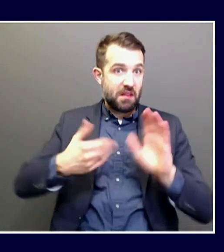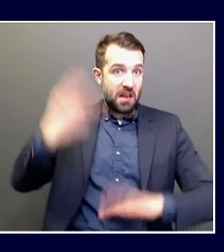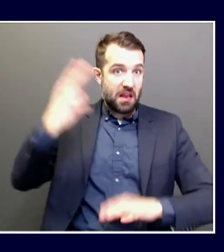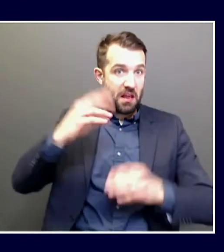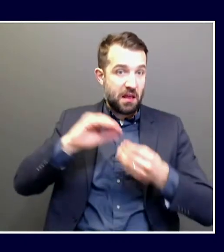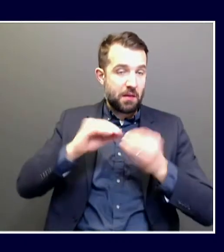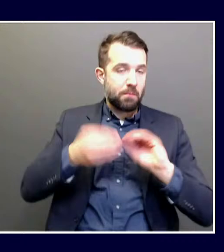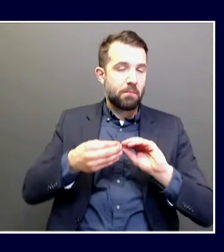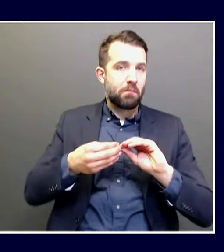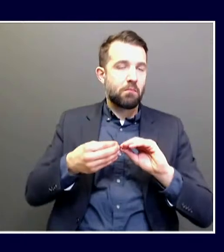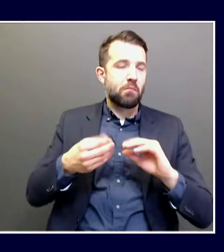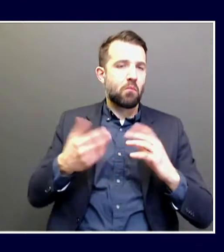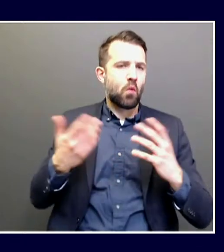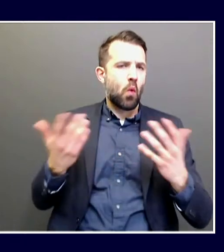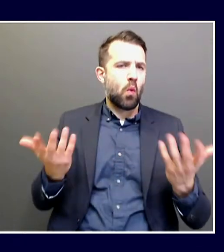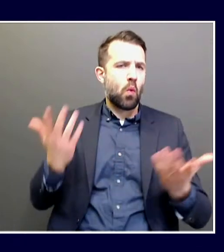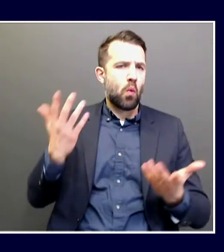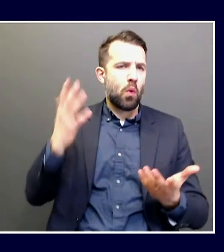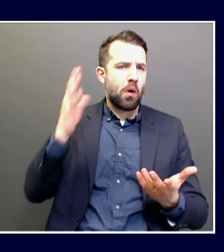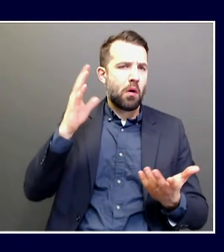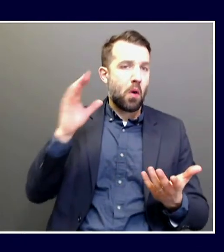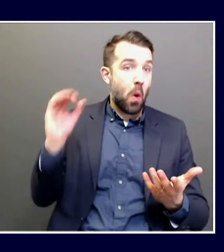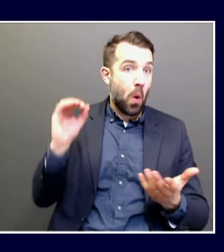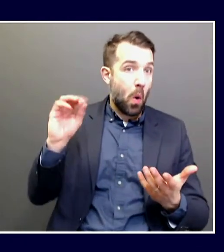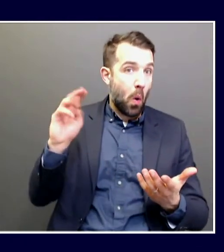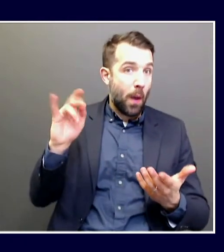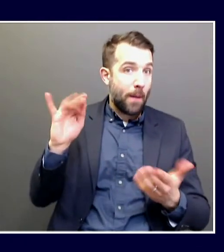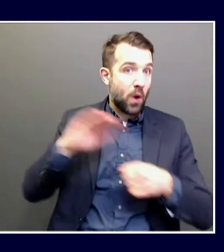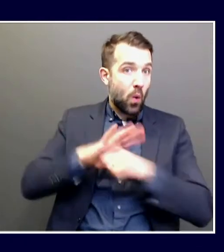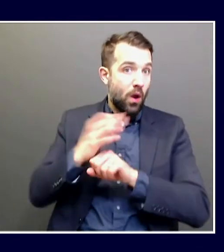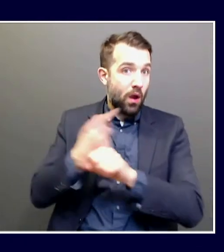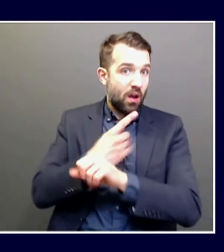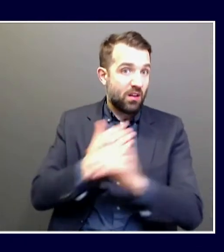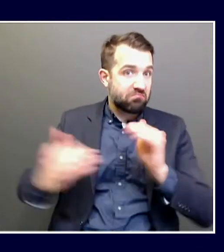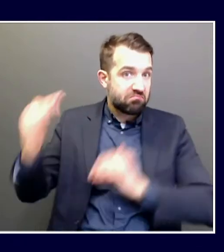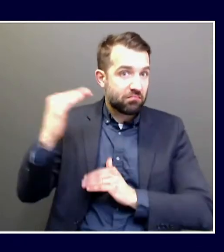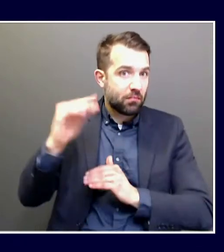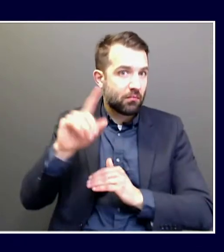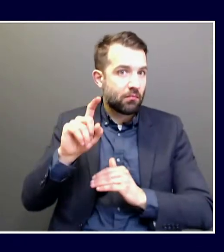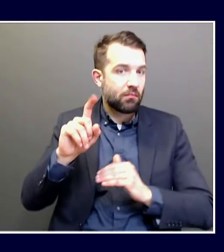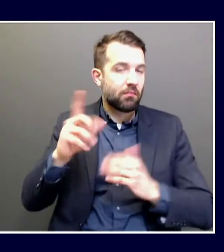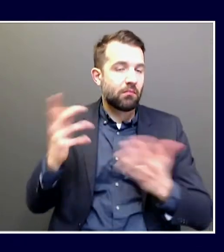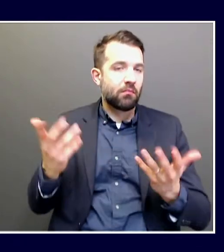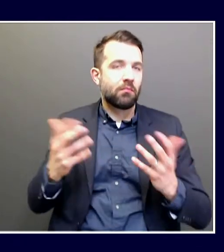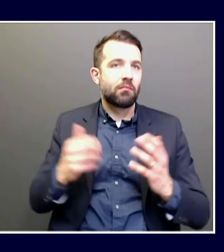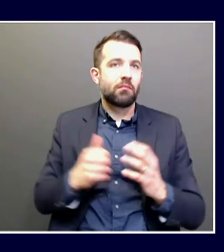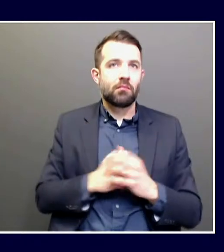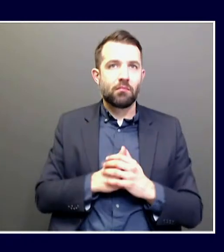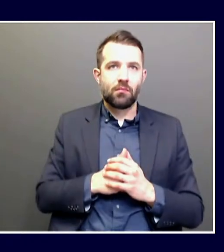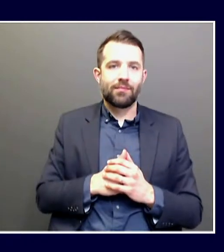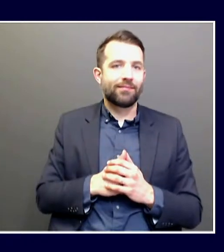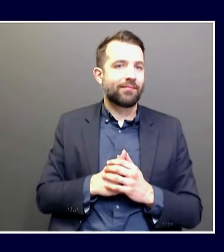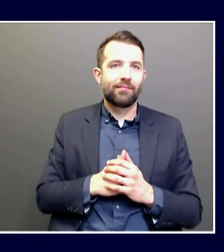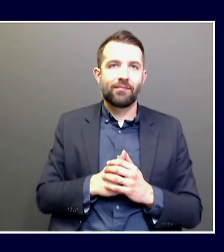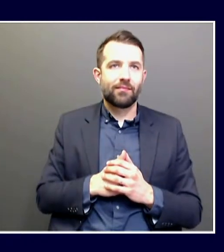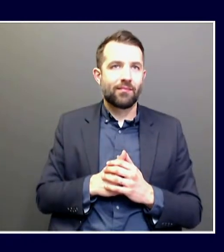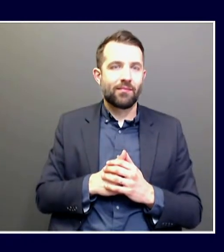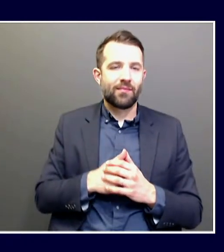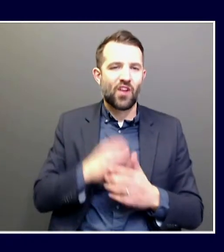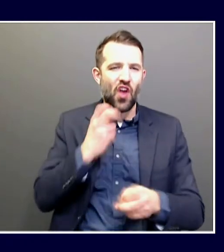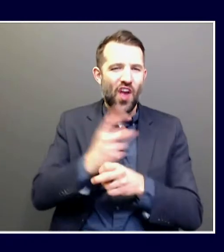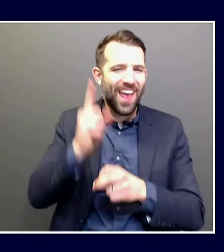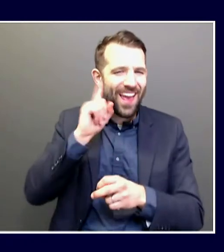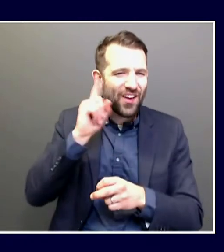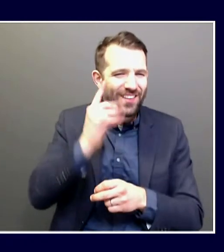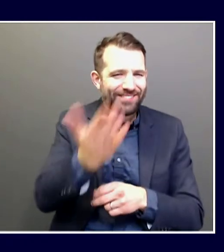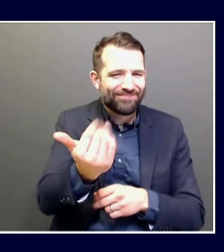in having Omicron becoming the dominant strain? Caitlin, I didn't hear all of what you noted, but did